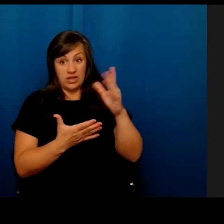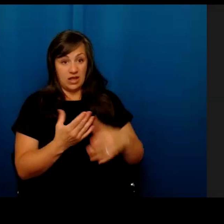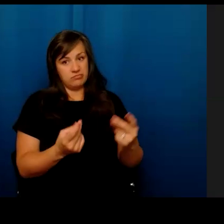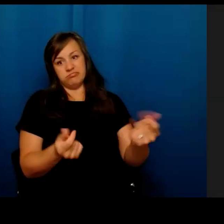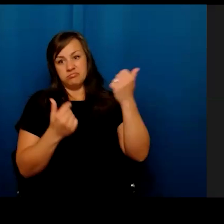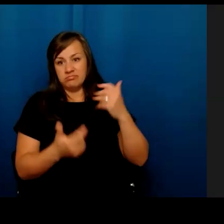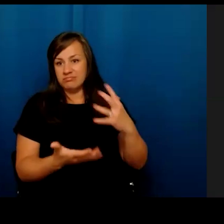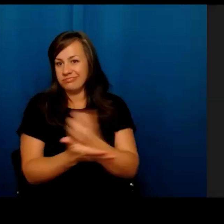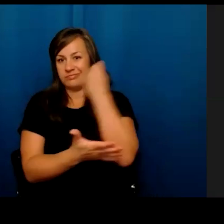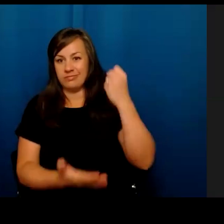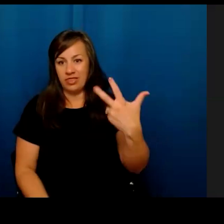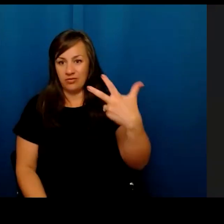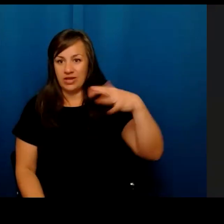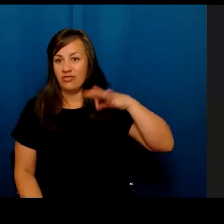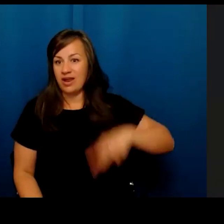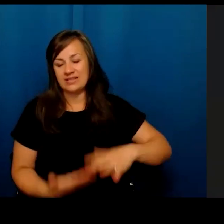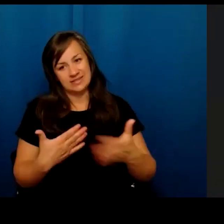3 credits. The